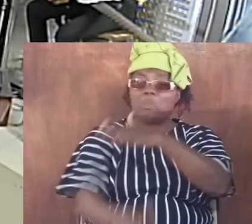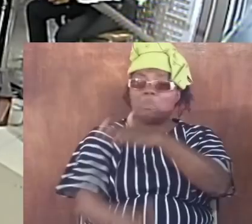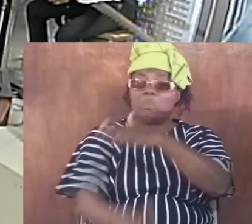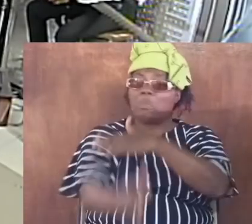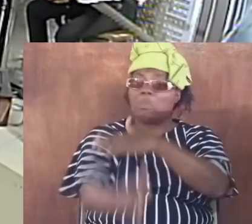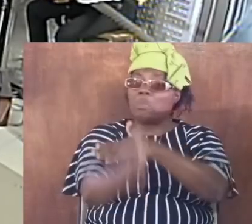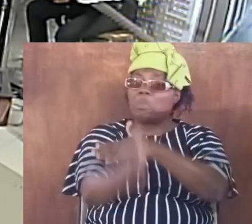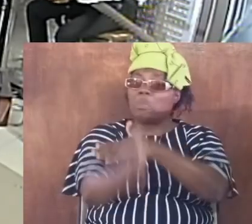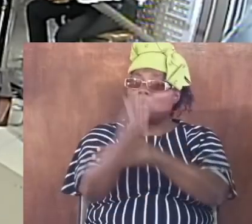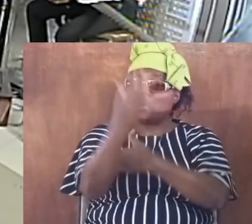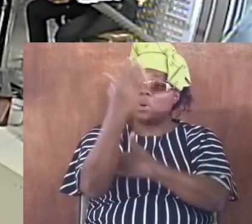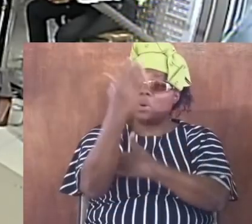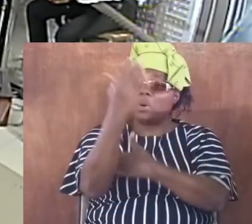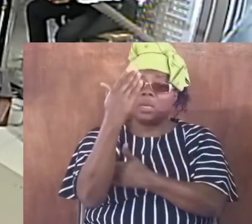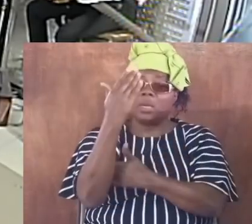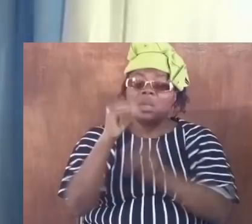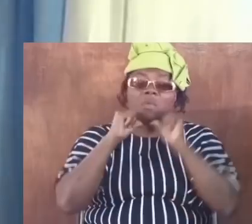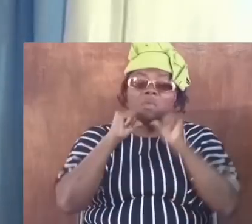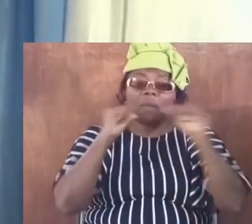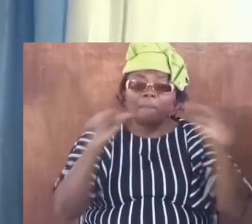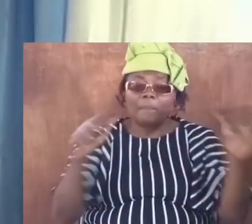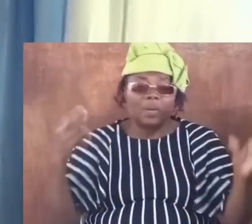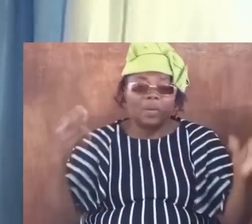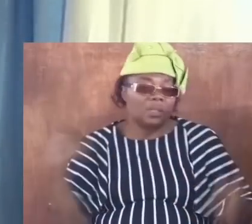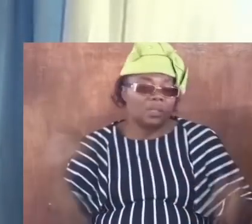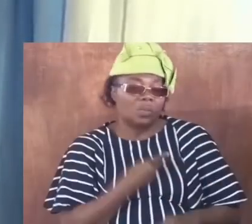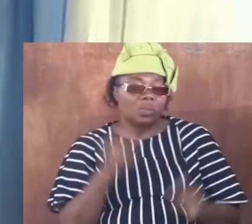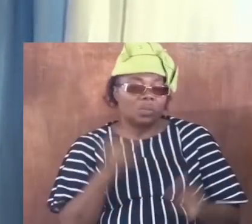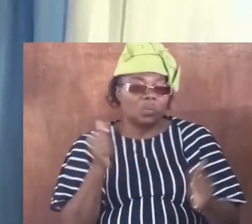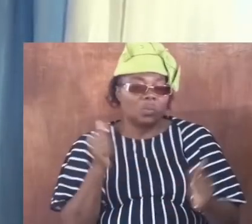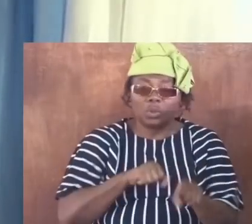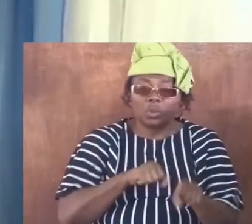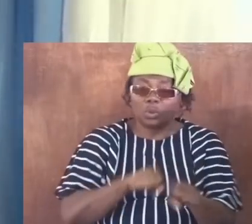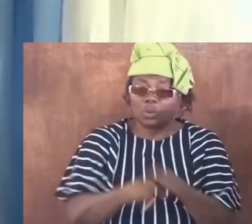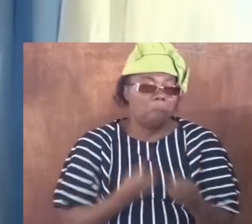Lord Jesus God, that even though